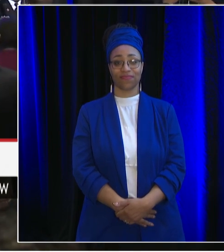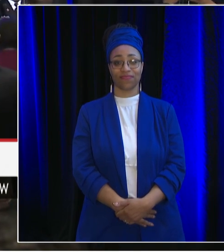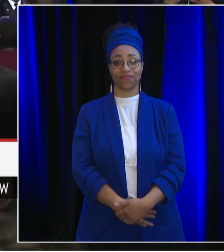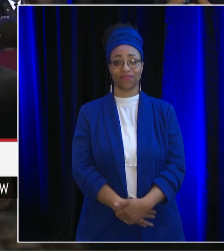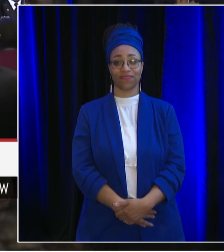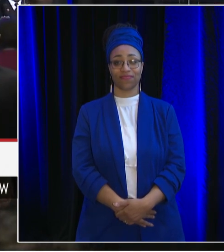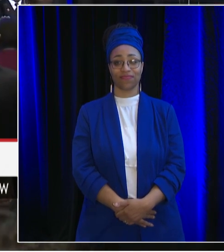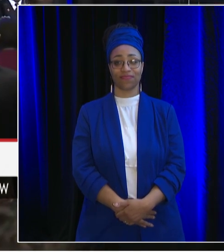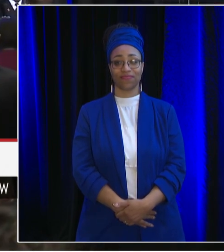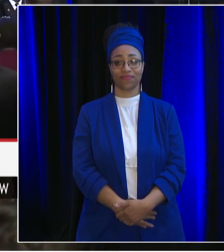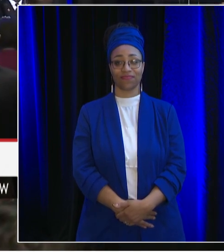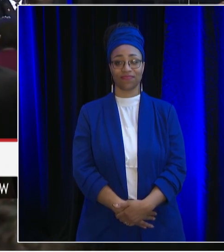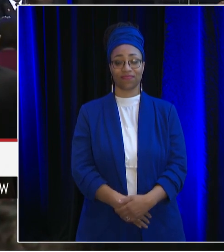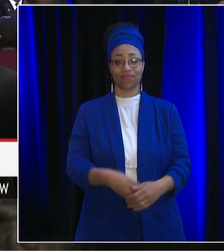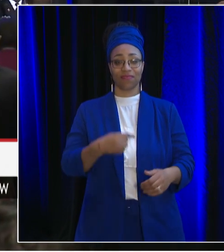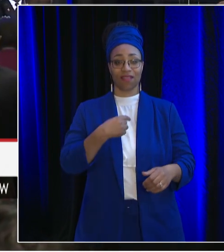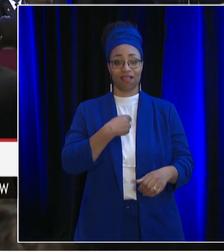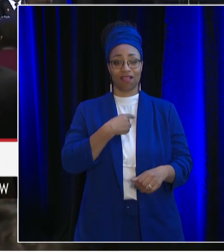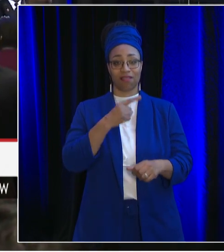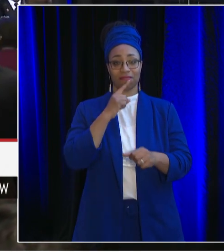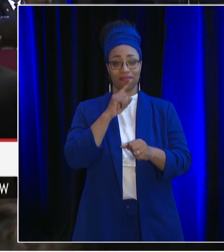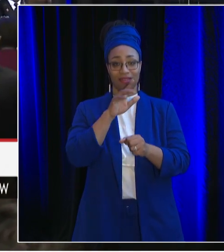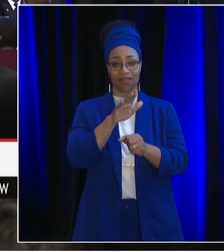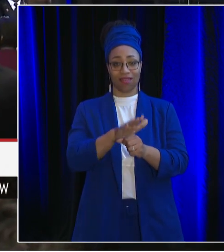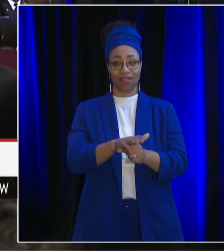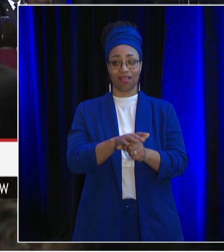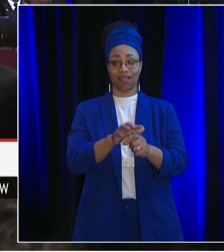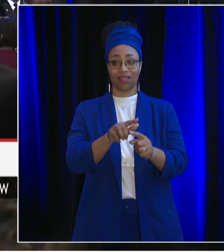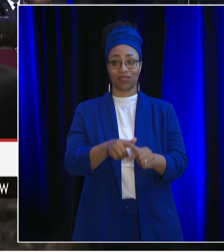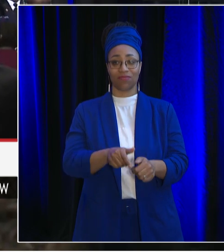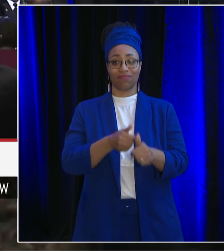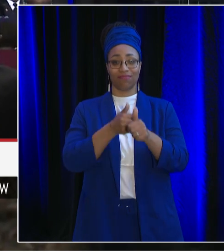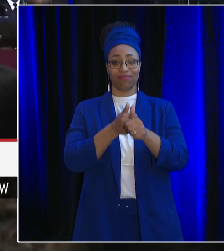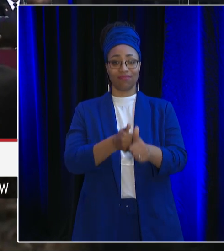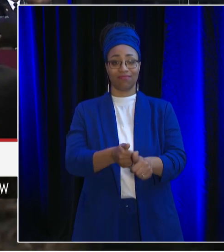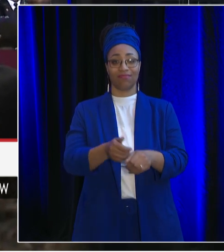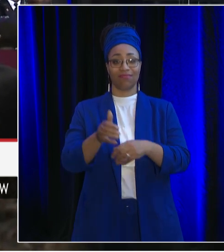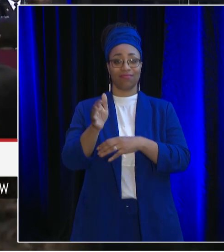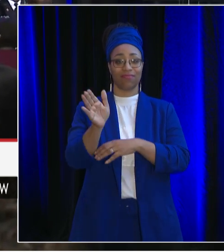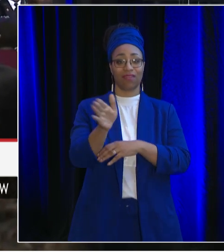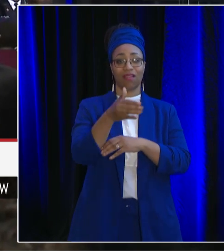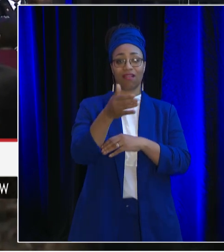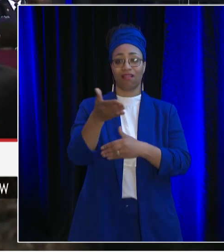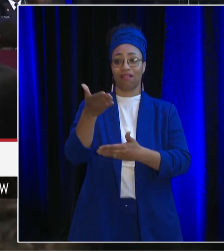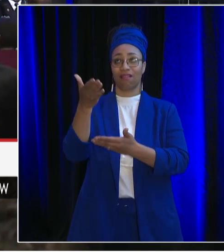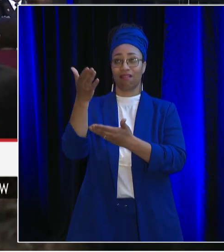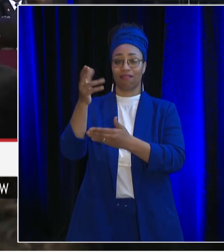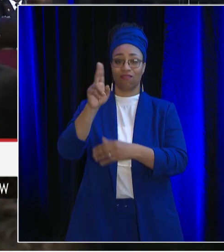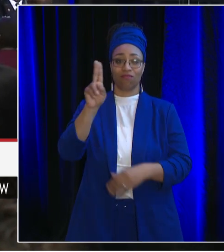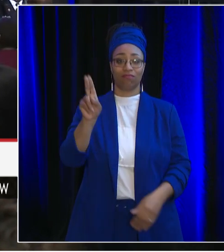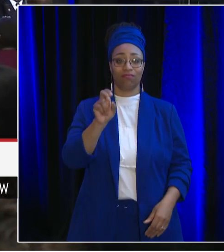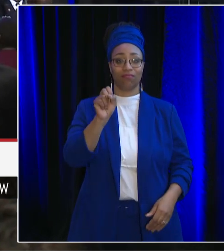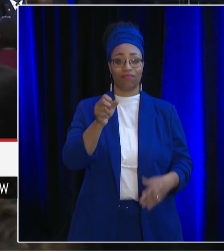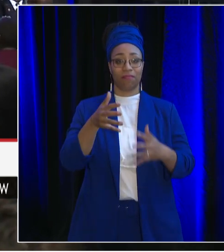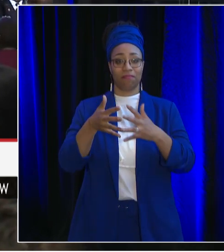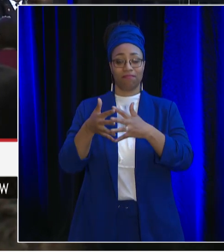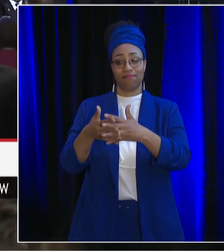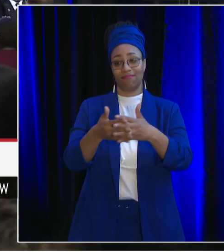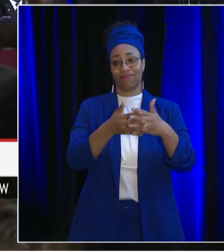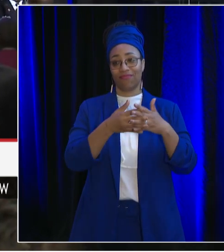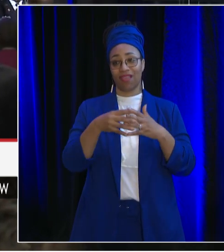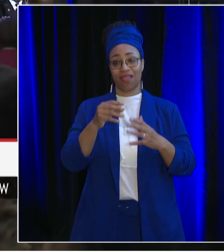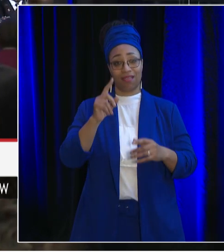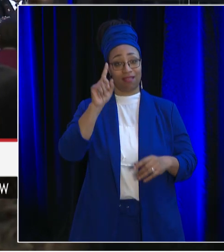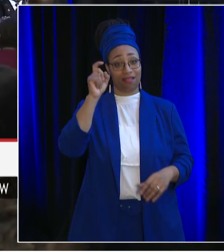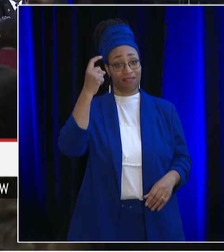I pledge allegiance to the flag of the United States of America and to the republic for which it